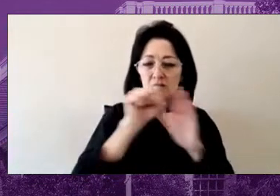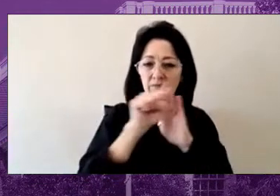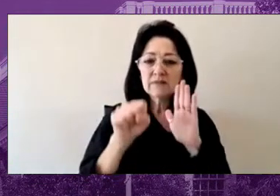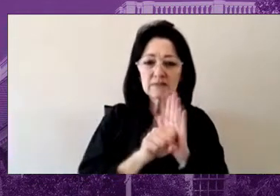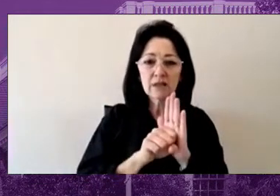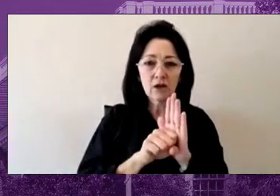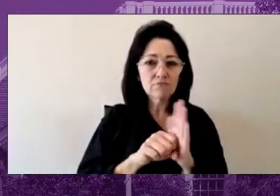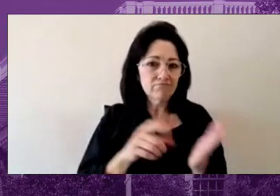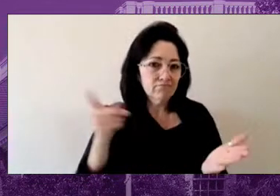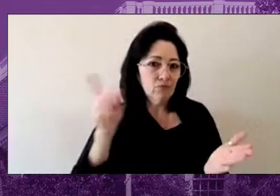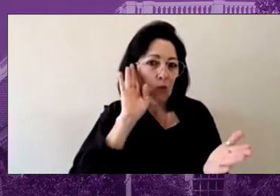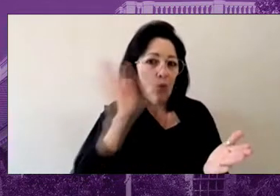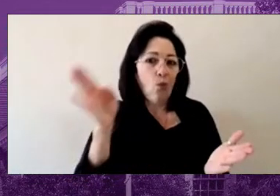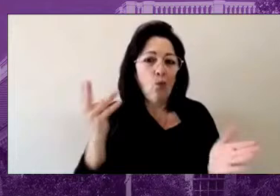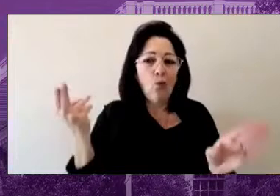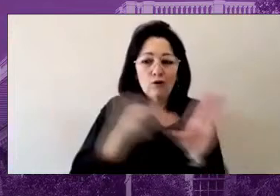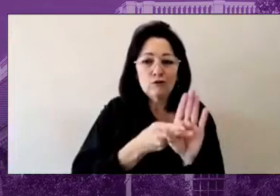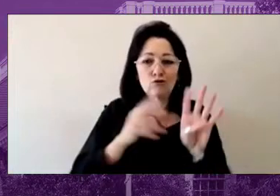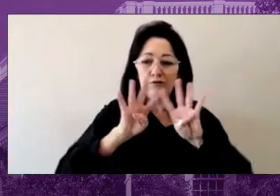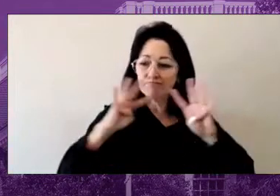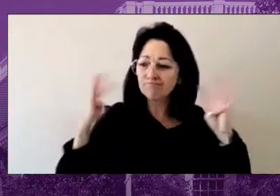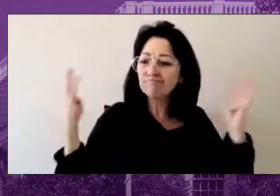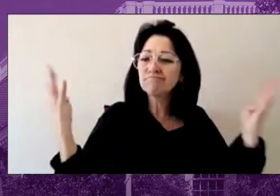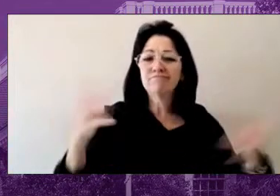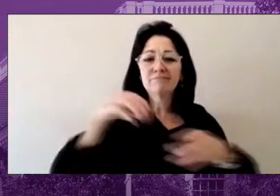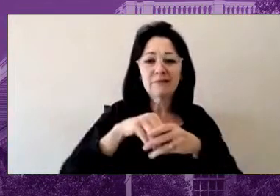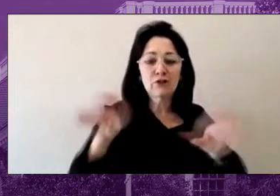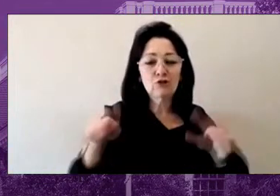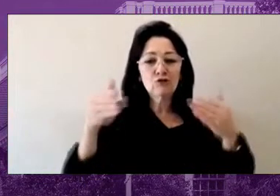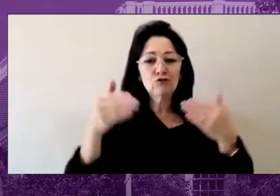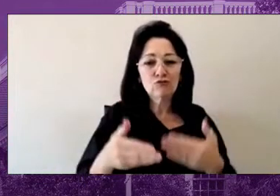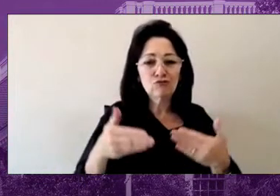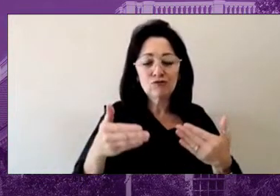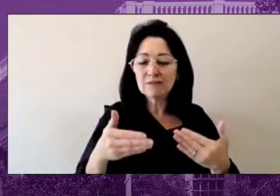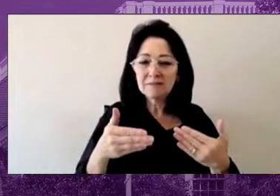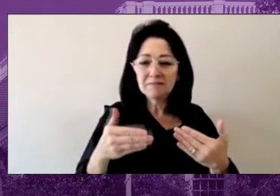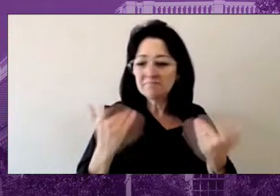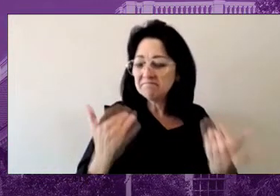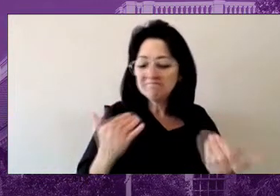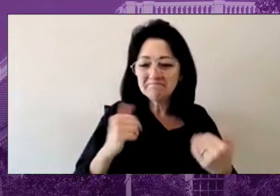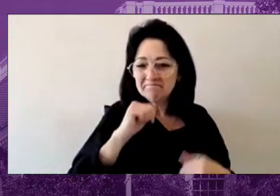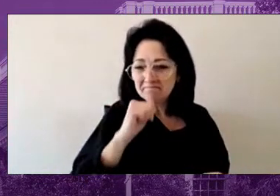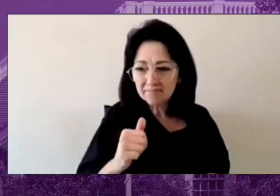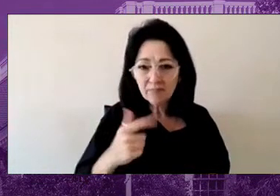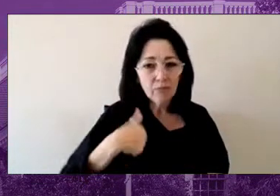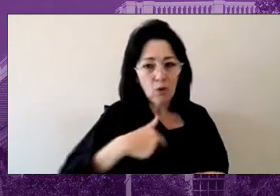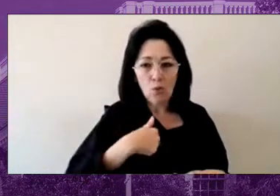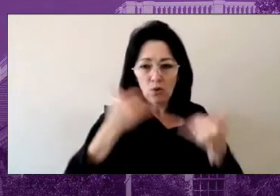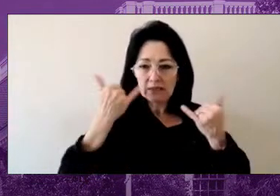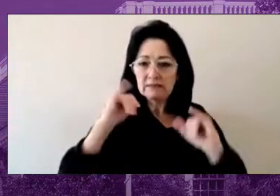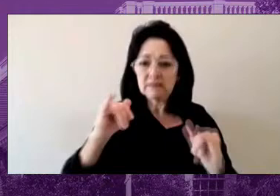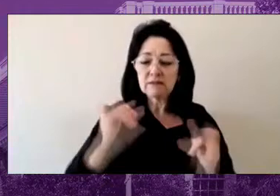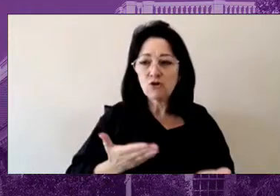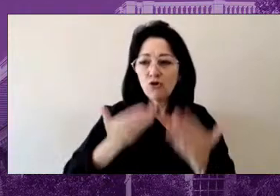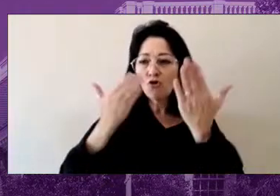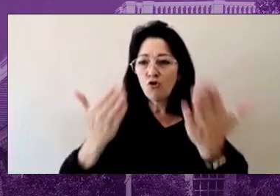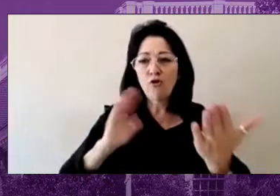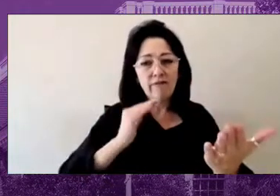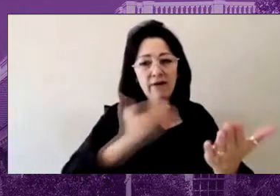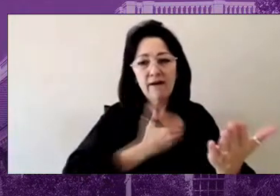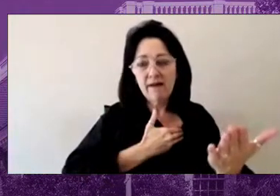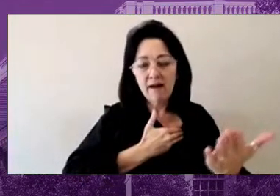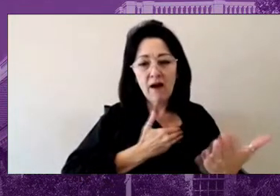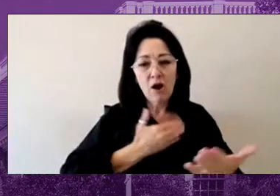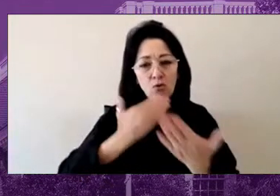as well. And we offer them our deepest appreciation. Let me cap off our